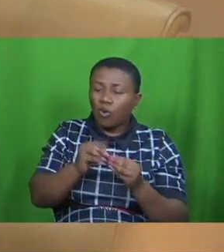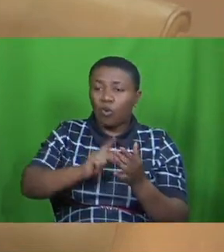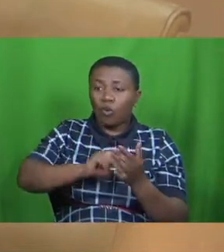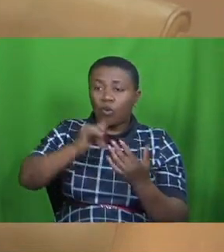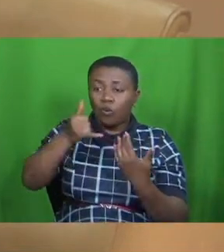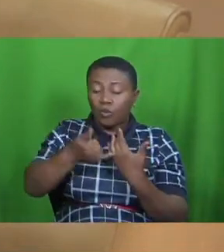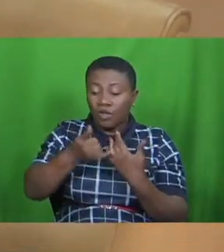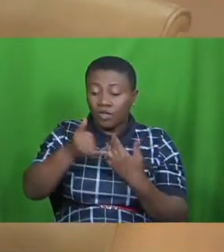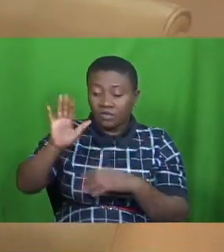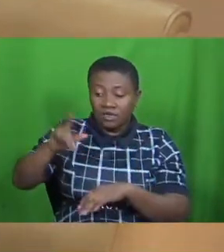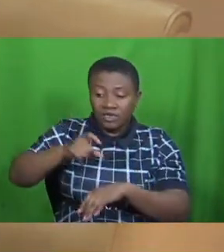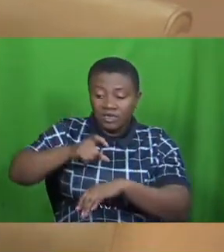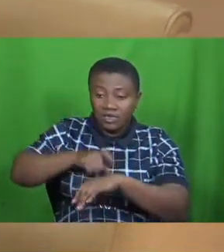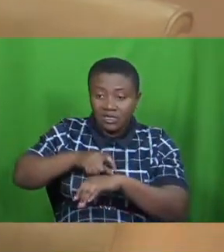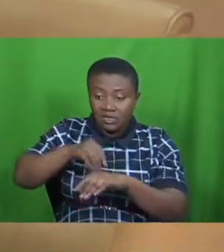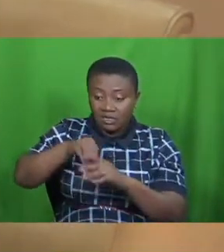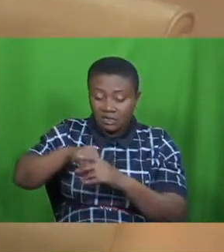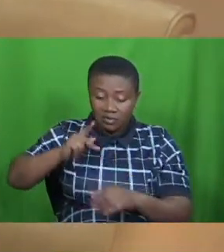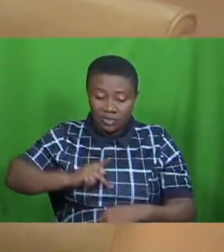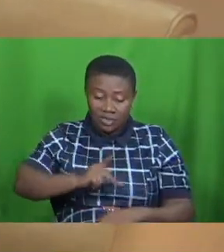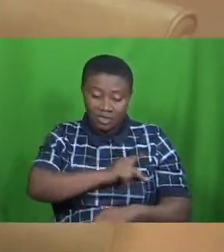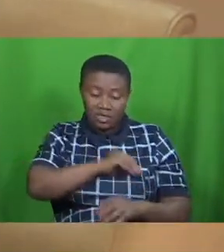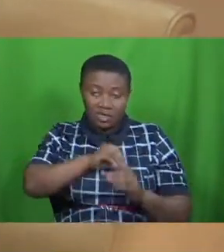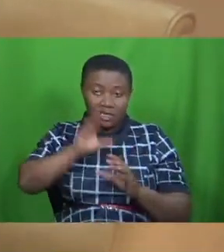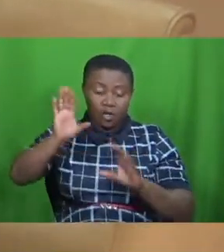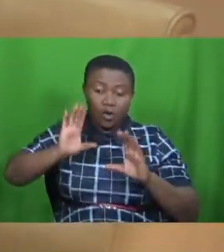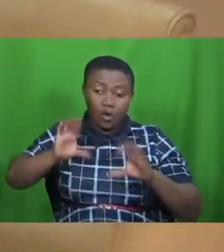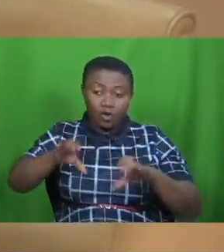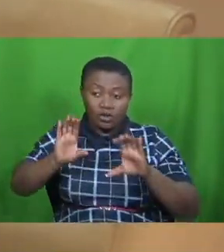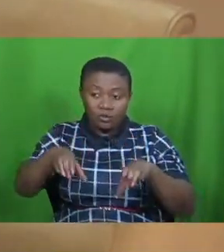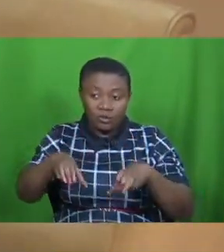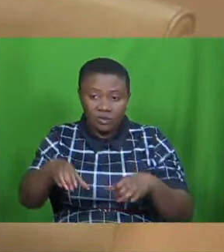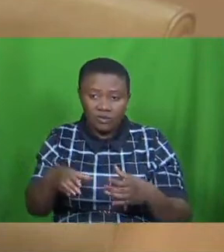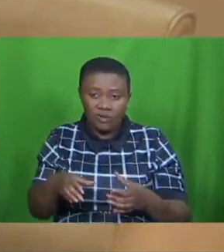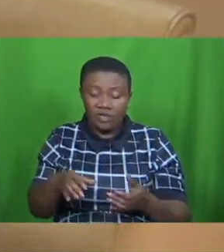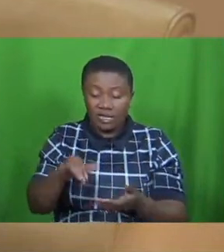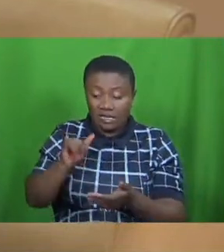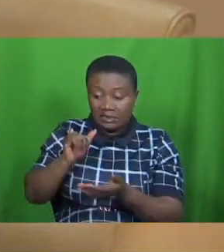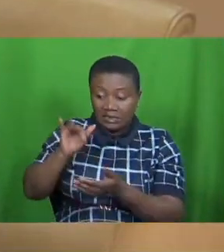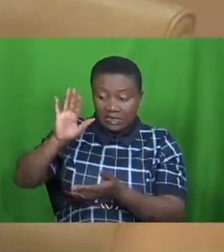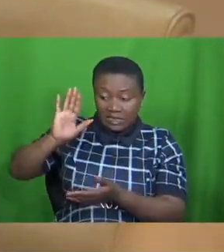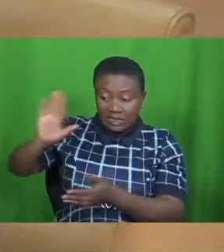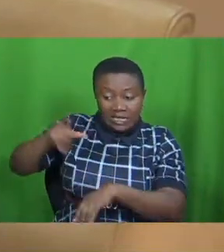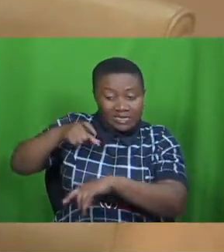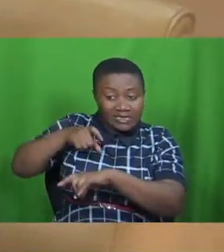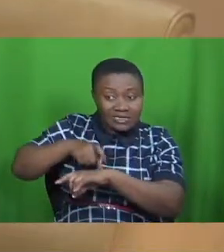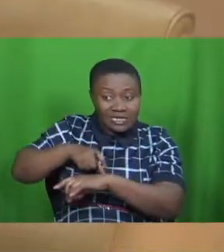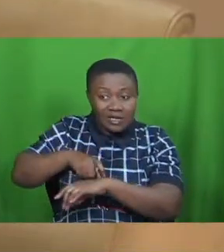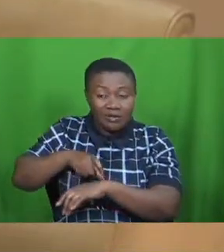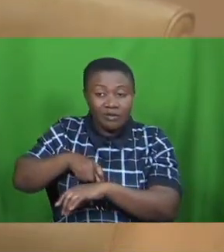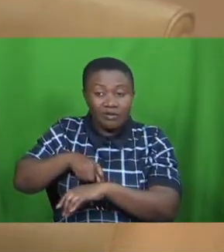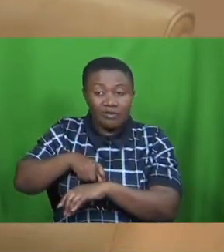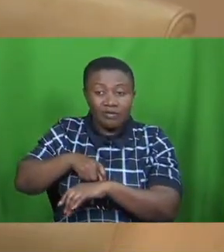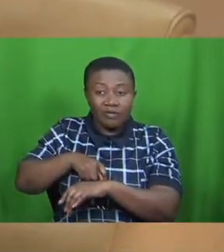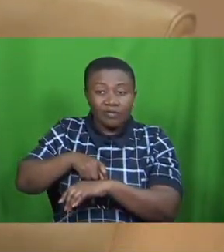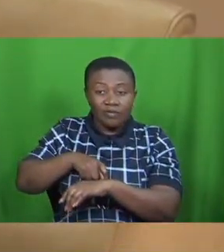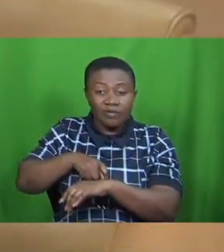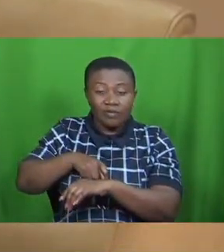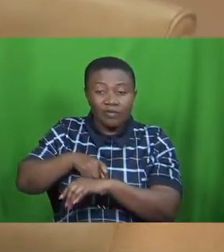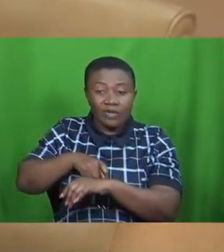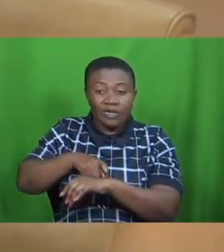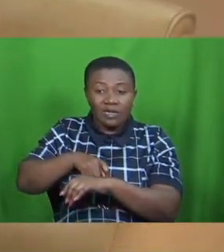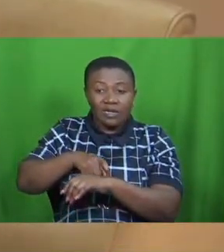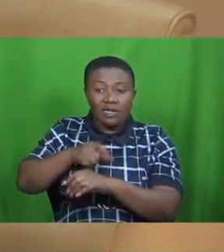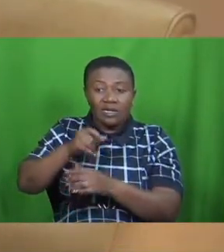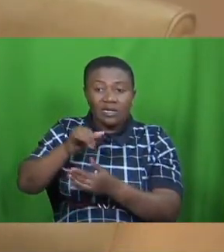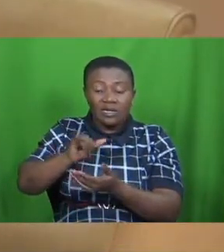member of parliament in his constituency. And it was during his tenure that the Agodome water treatment